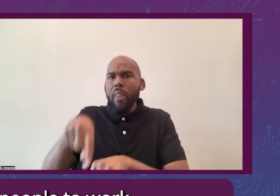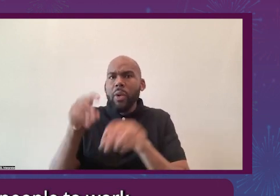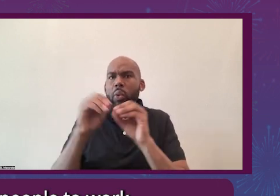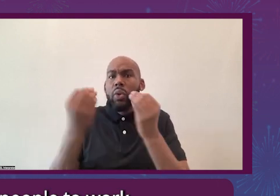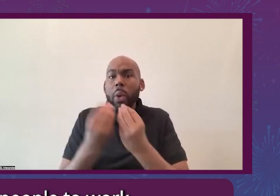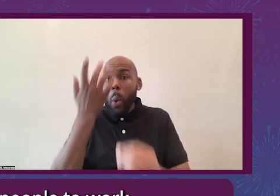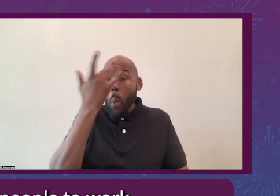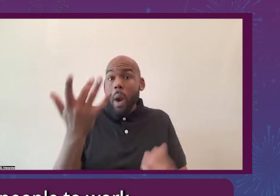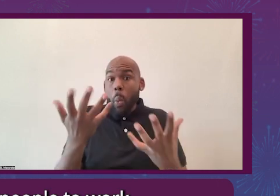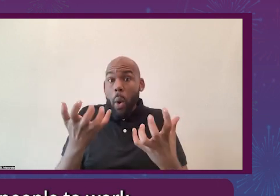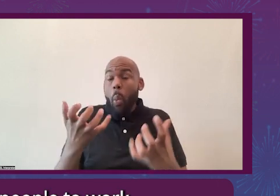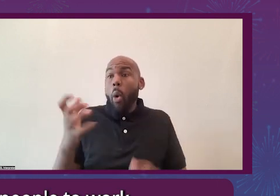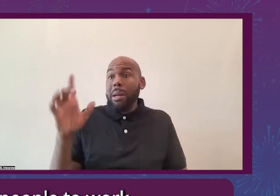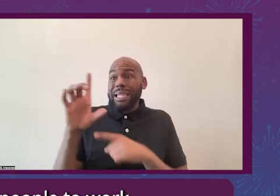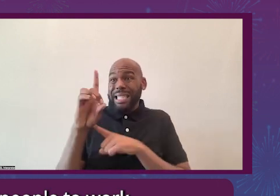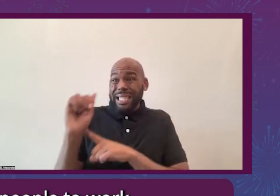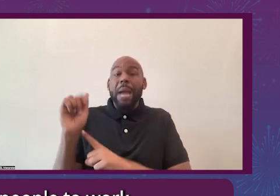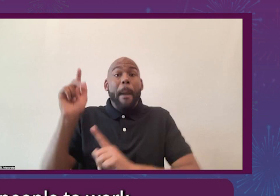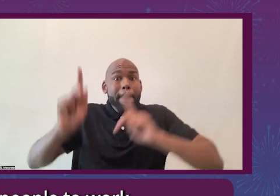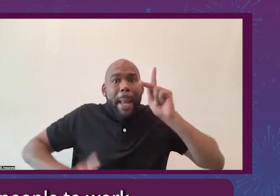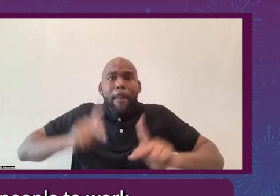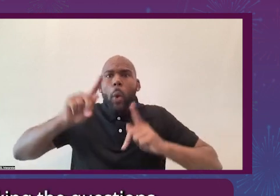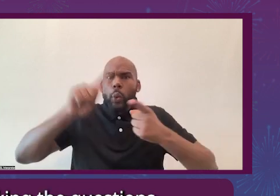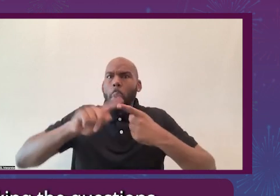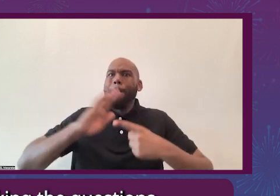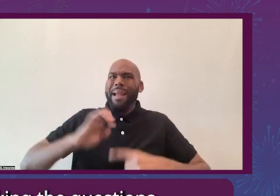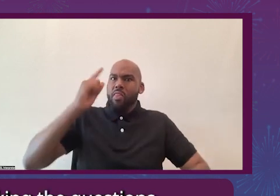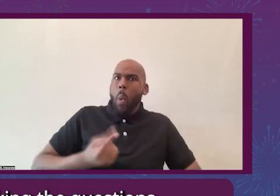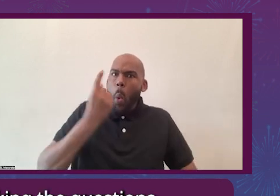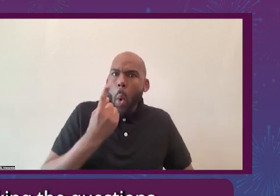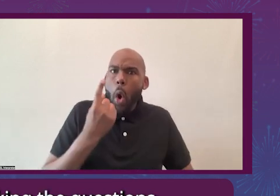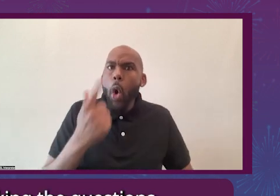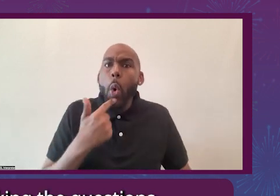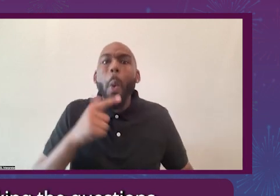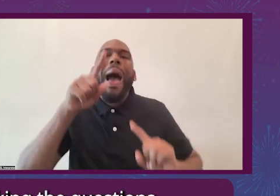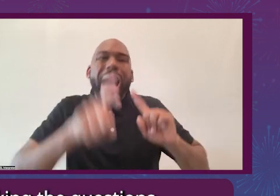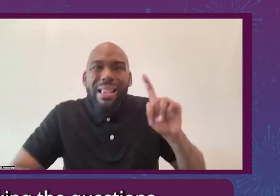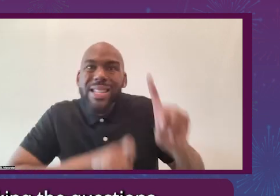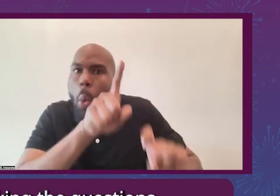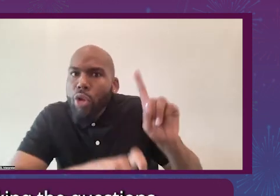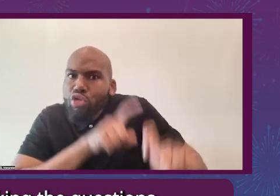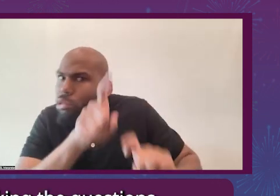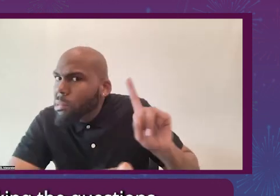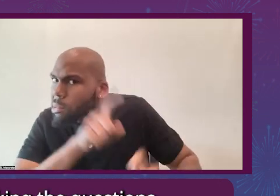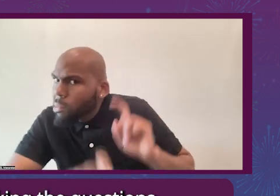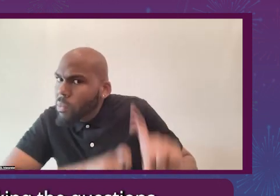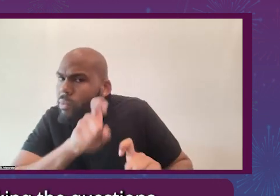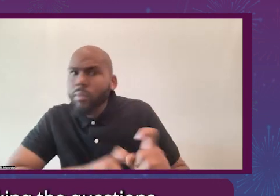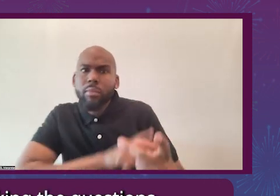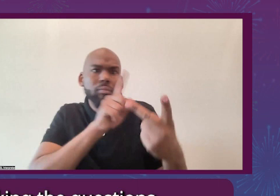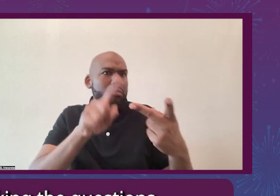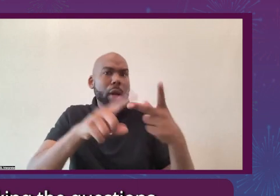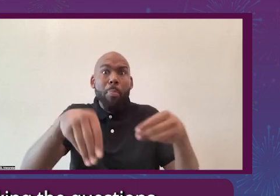to work in the organization, because we wanted to be disabled people to be the ones who were asking the